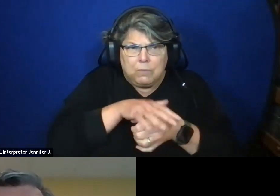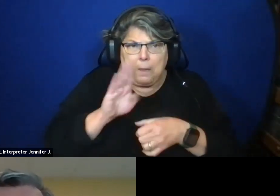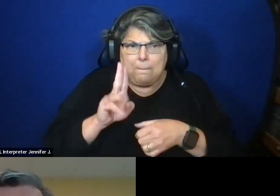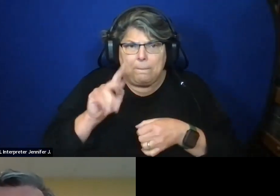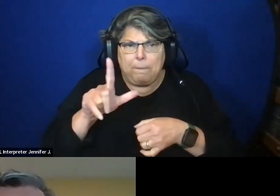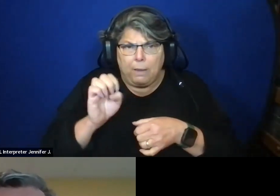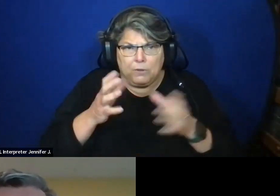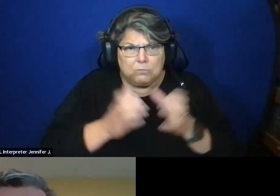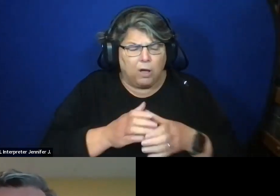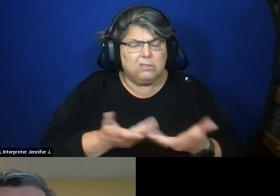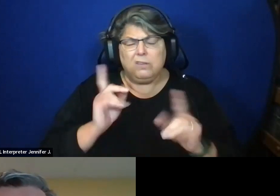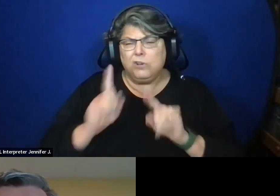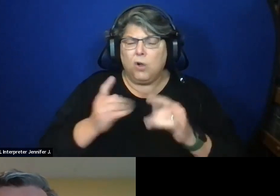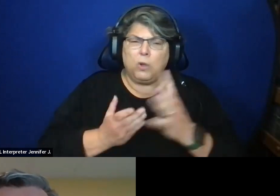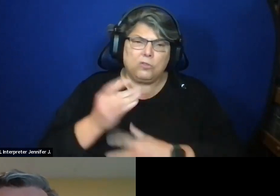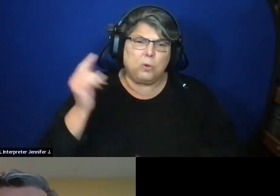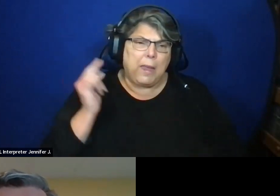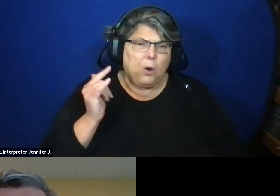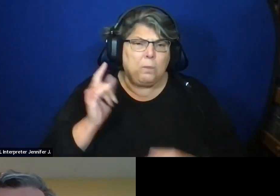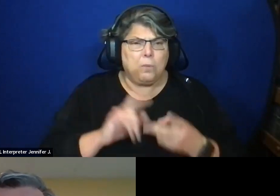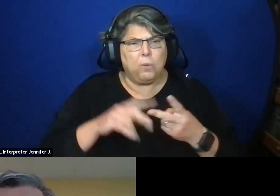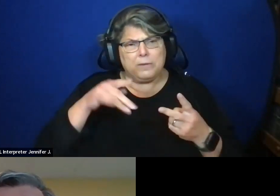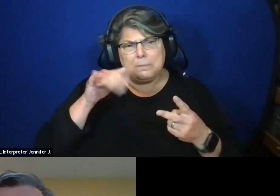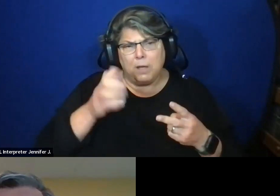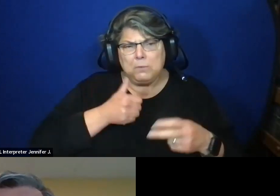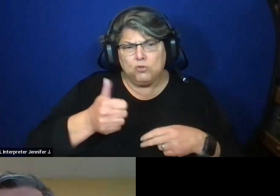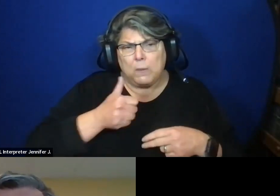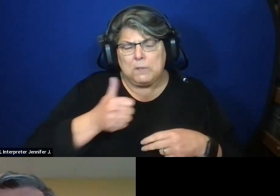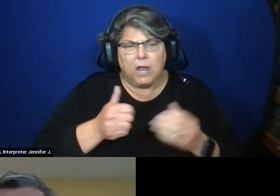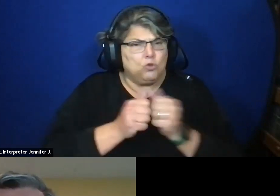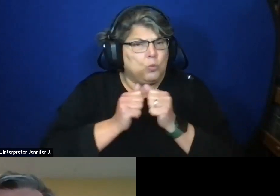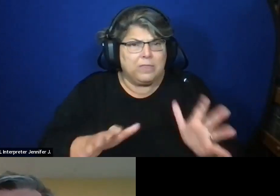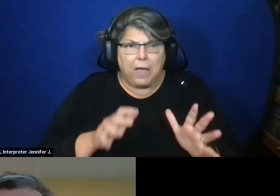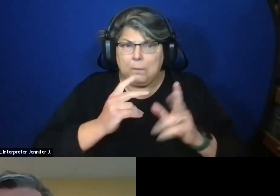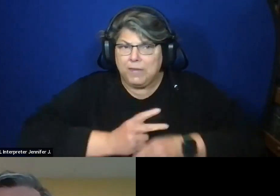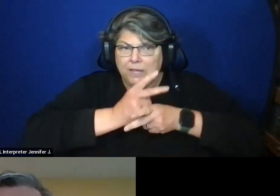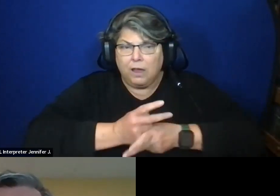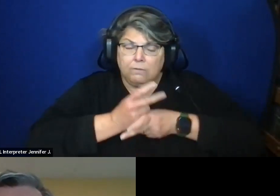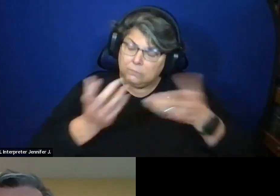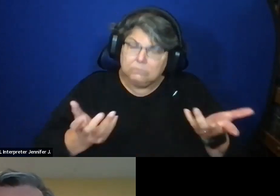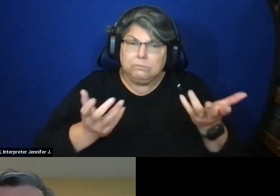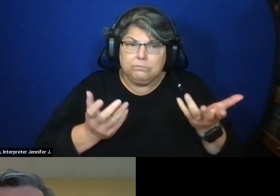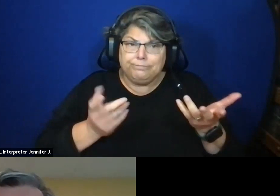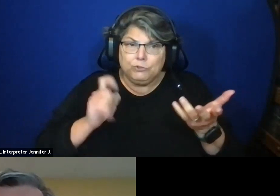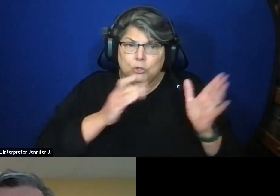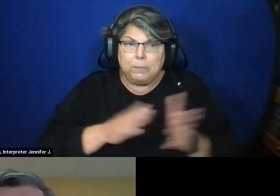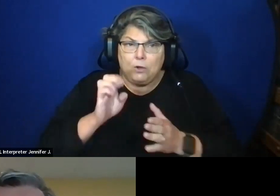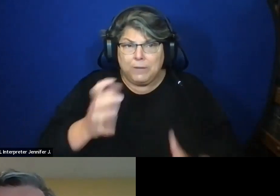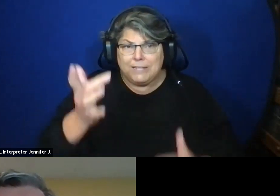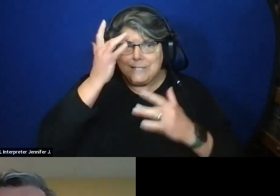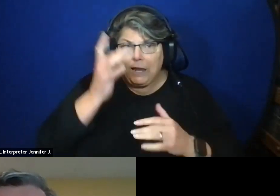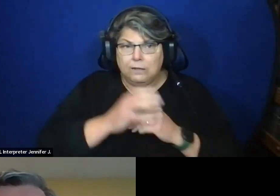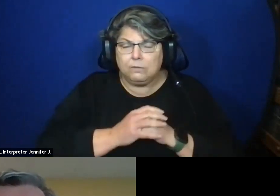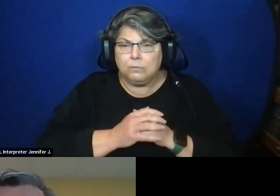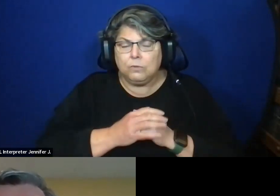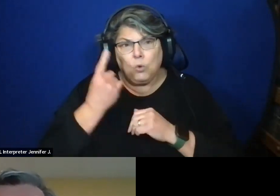through airports and through public transportation without taking precautions, you can expect to get sick. The one danger this year, Paul, is that we're